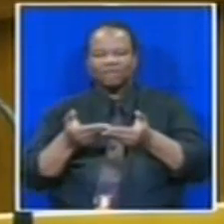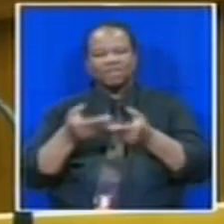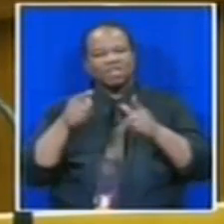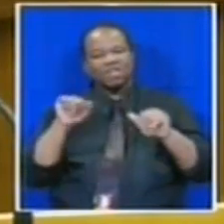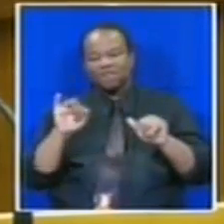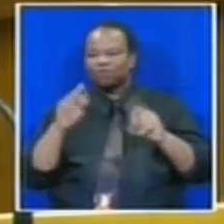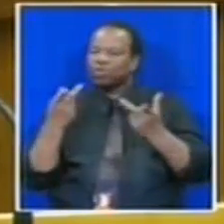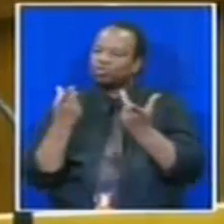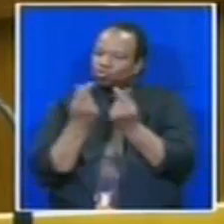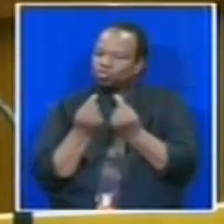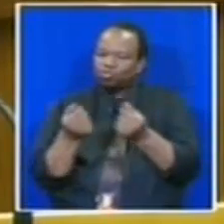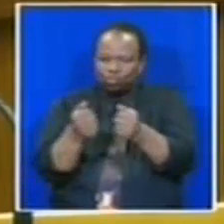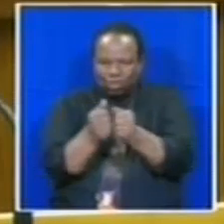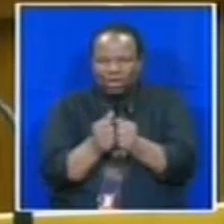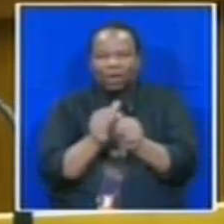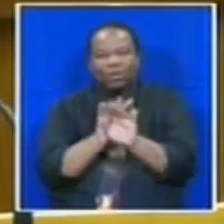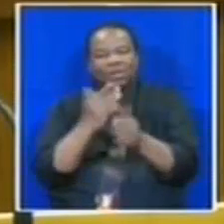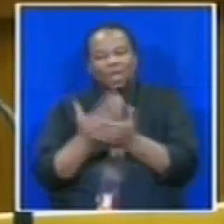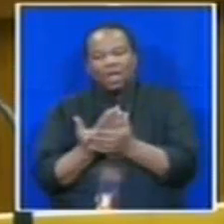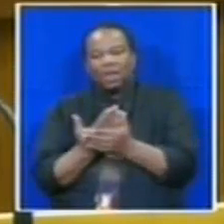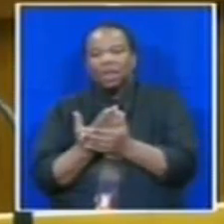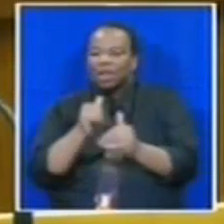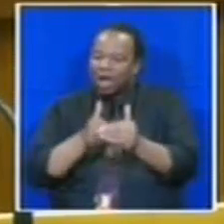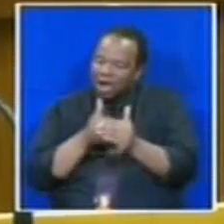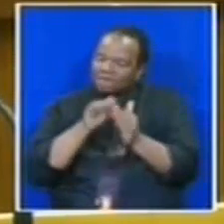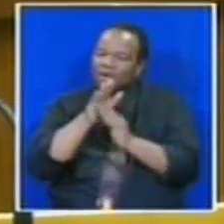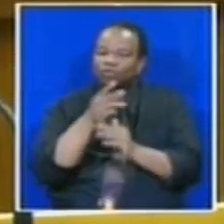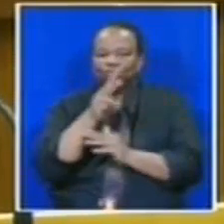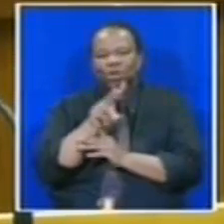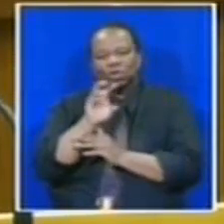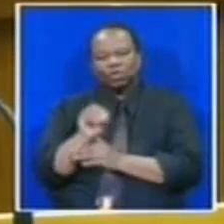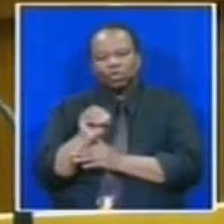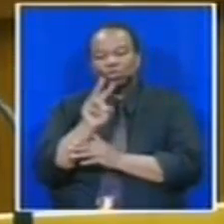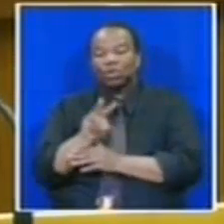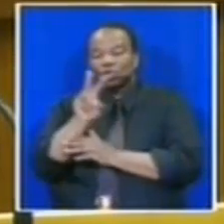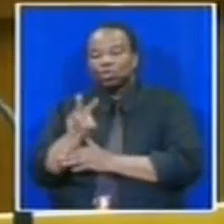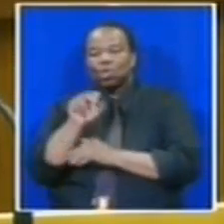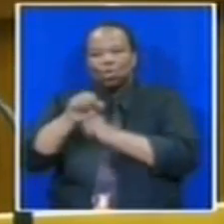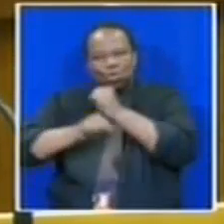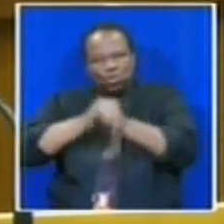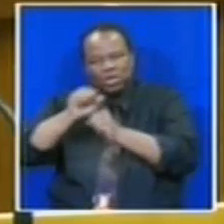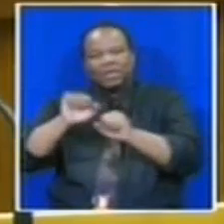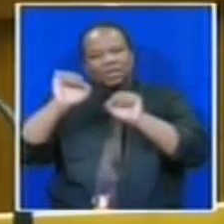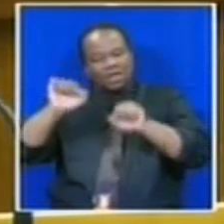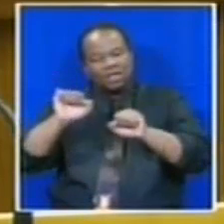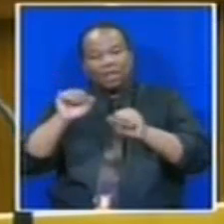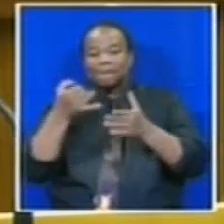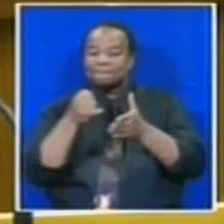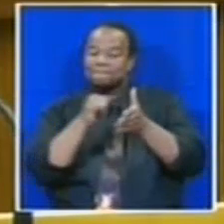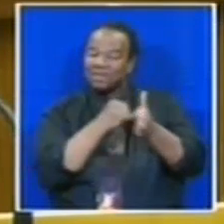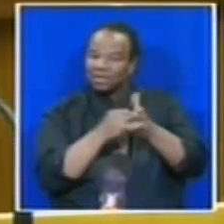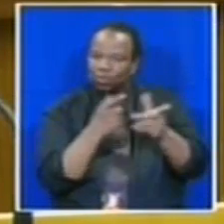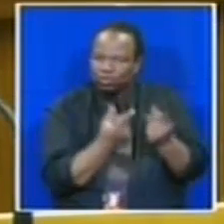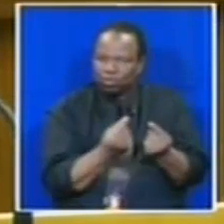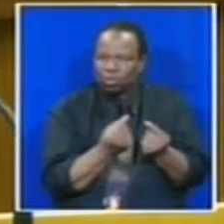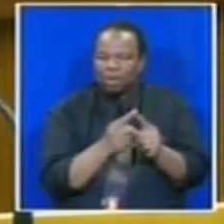and build on our 22 years of progress, revise the course where we have made mistakes, and continue to build